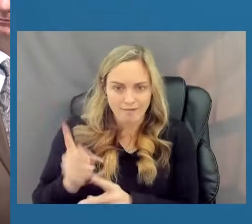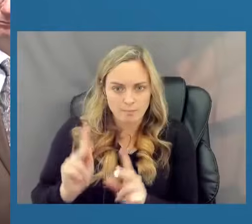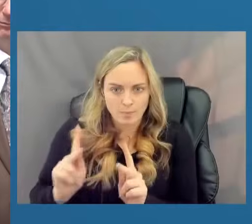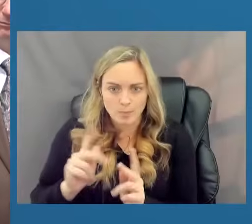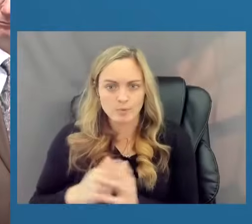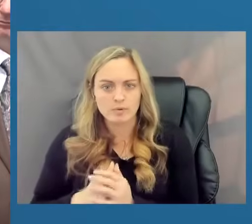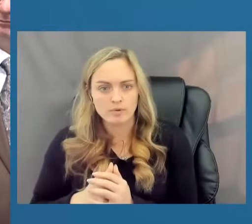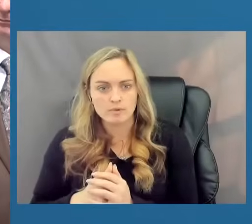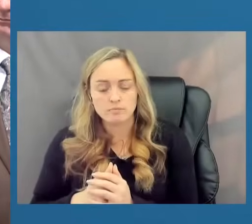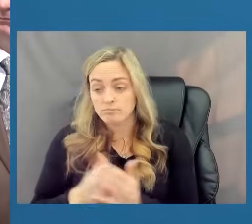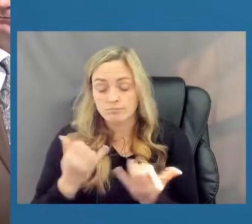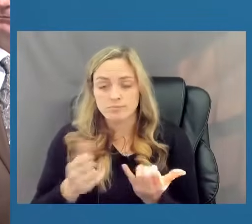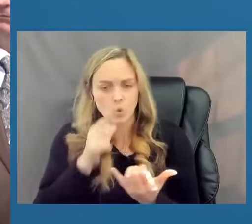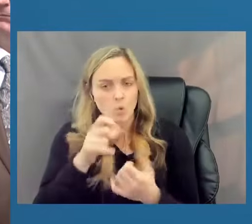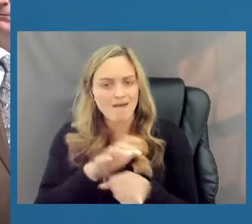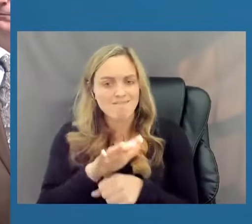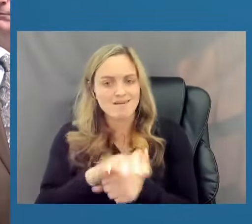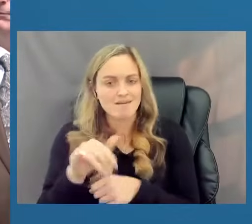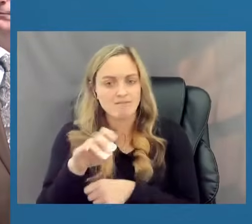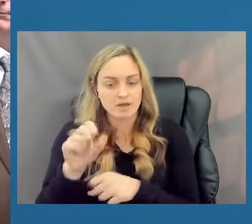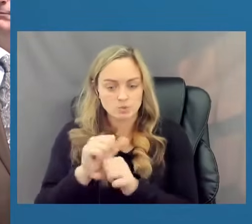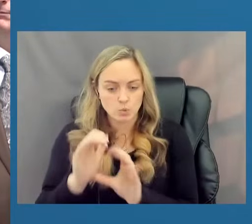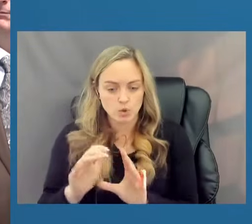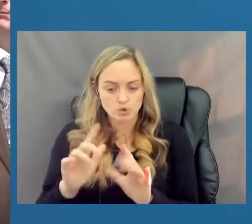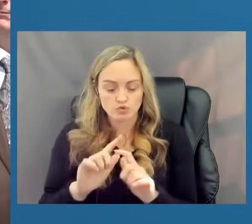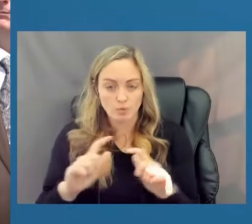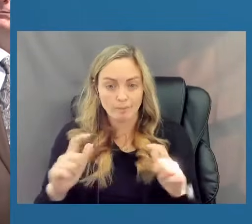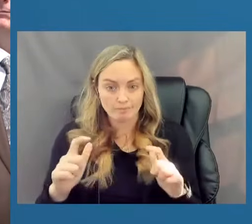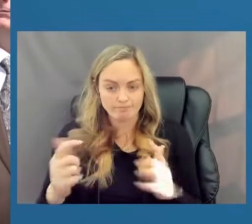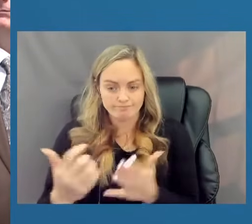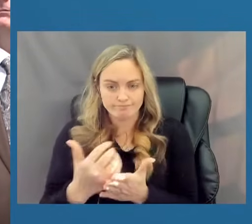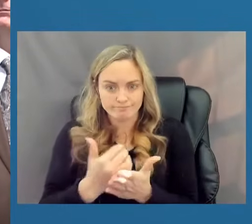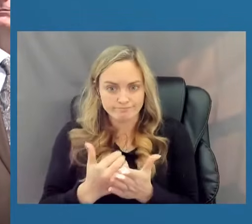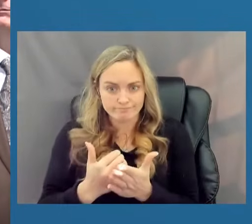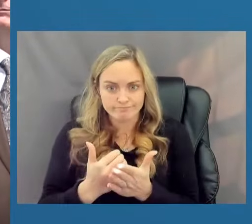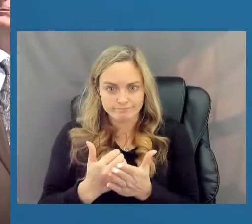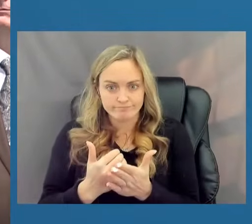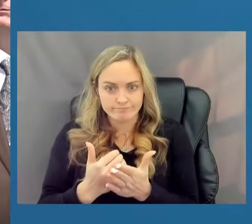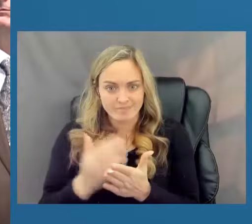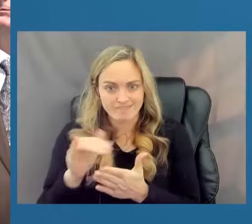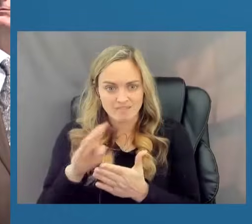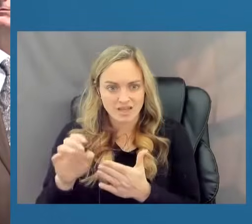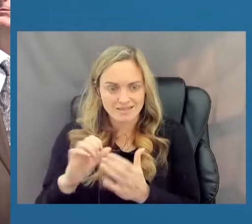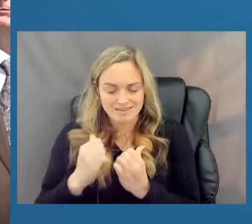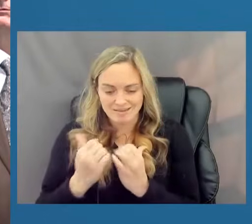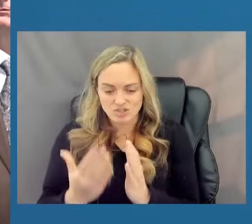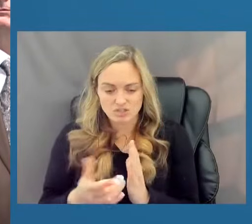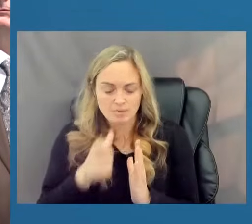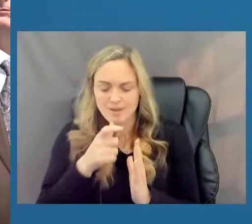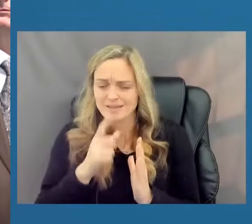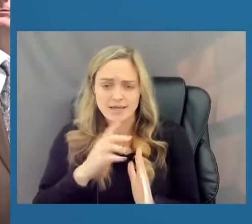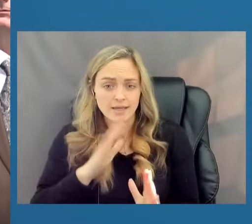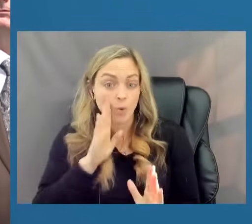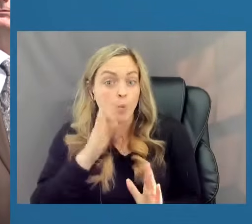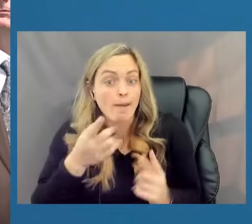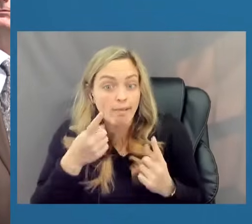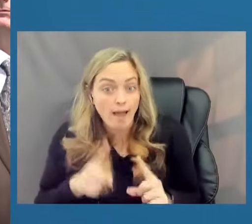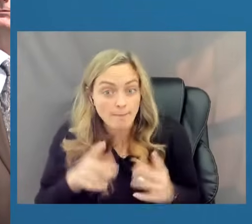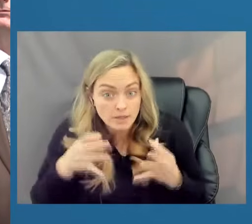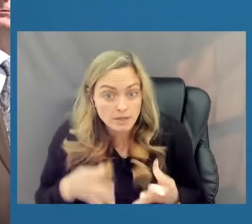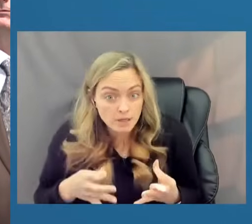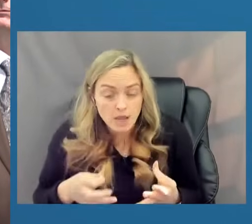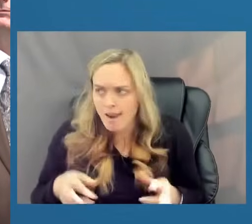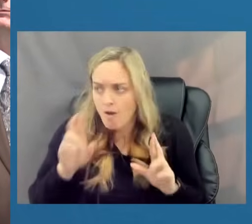now they don't have enough capacity to do the large-scale surge of ICE agents. I'm not saying they will. And I hope to God they don't